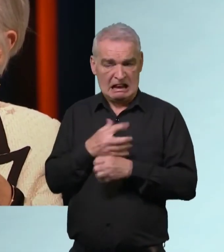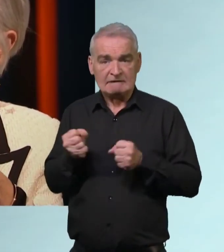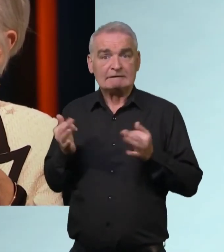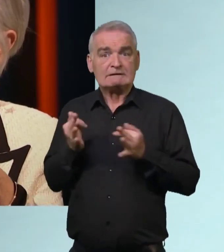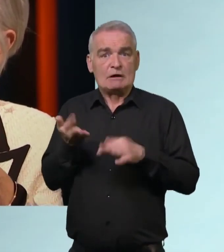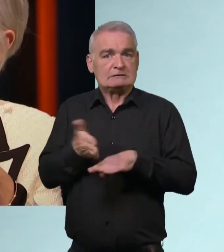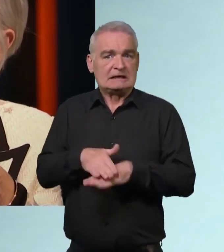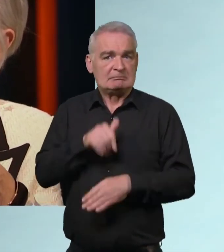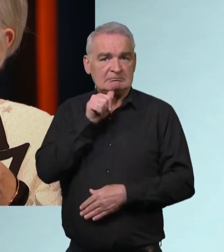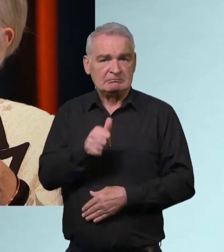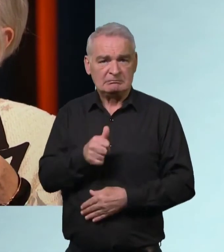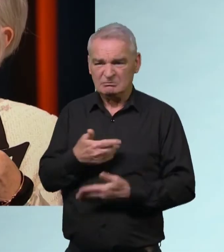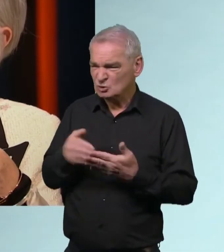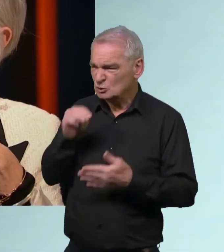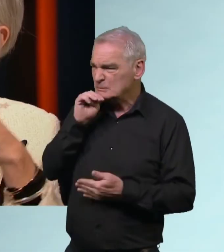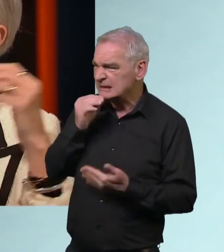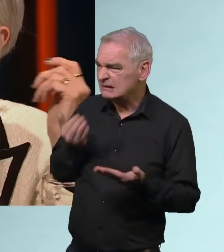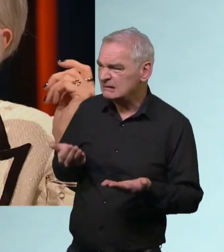What do you mean by that?